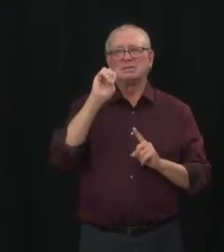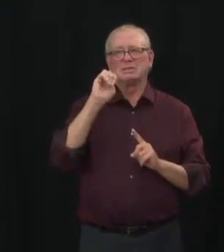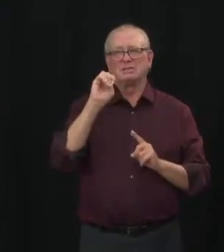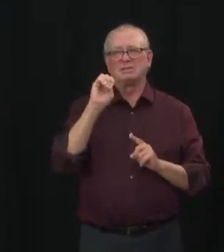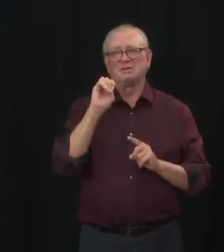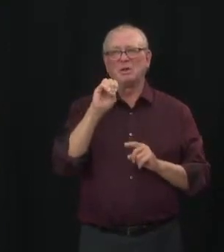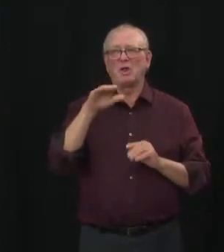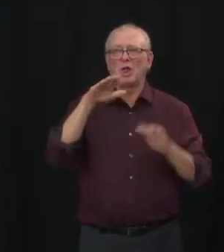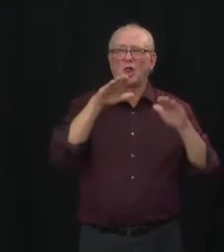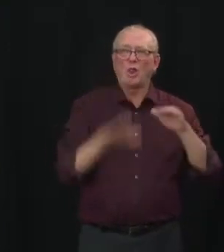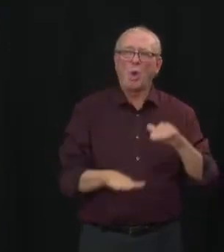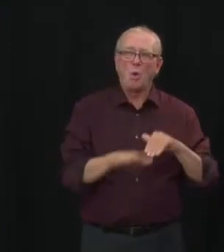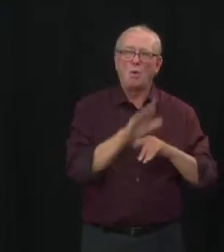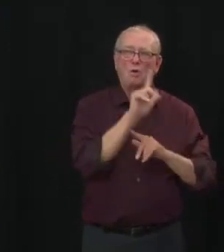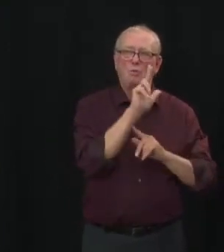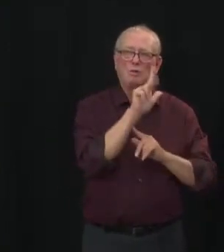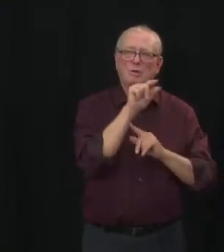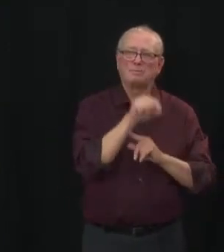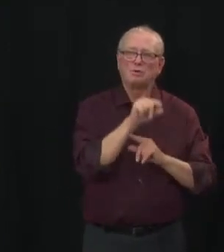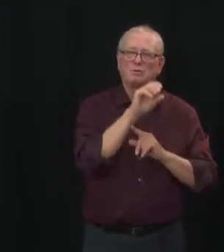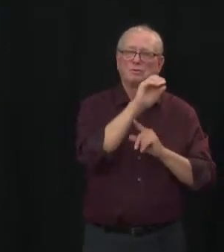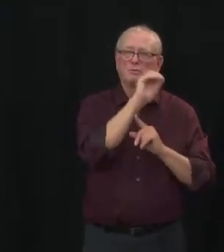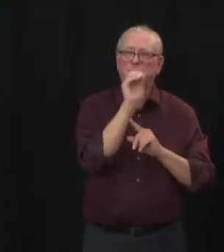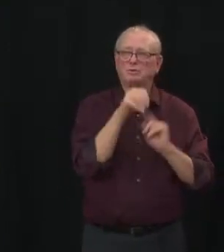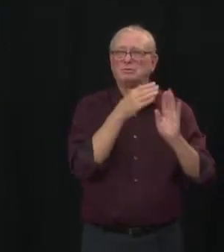to 29.8%.